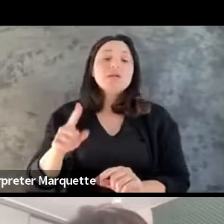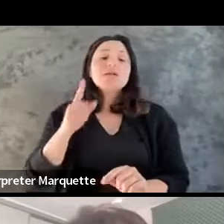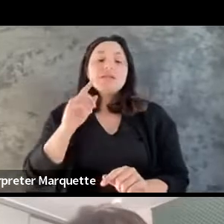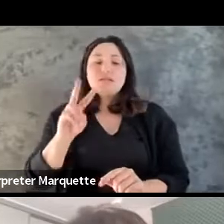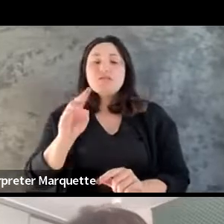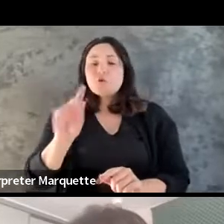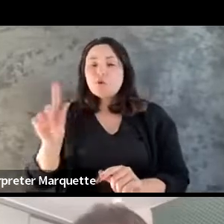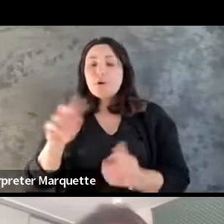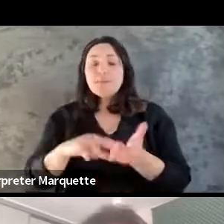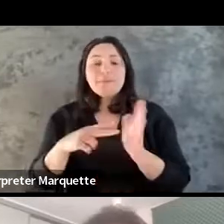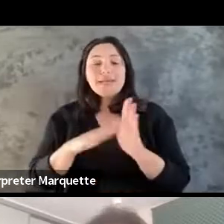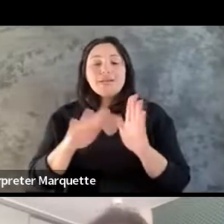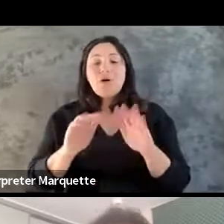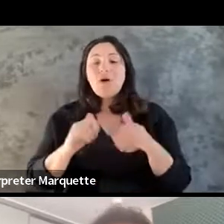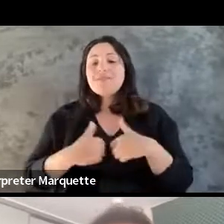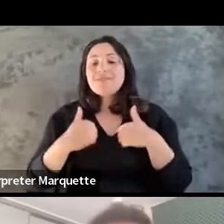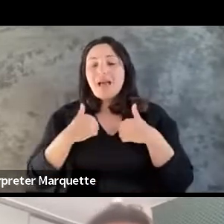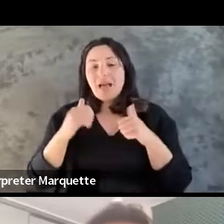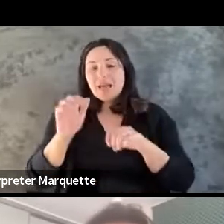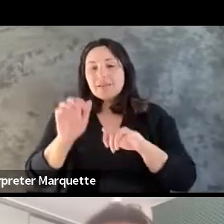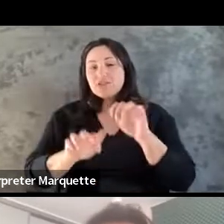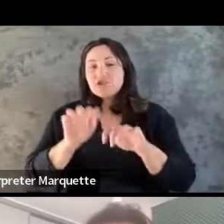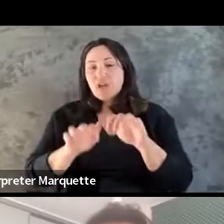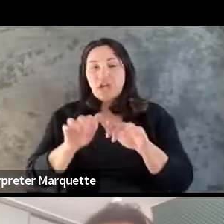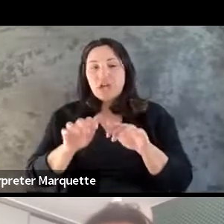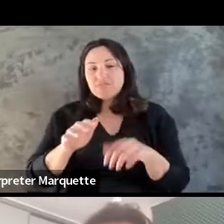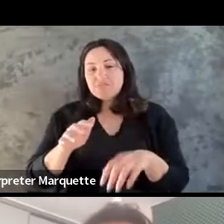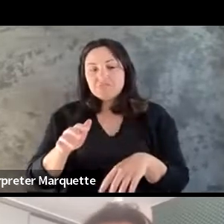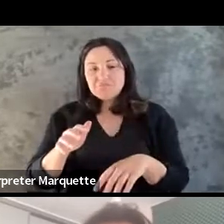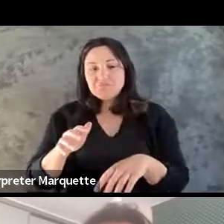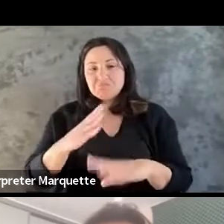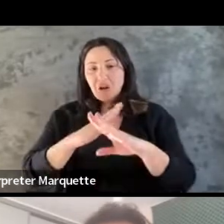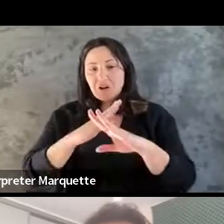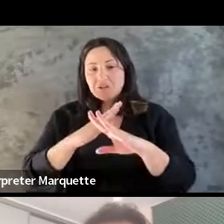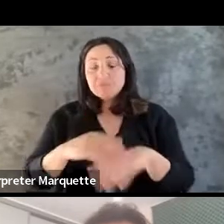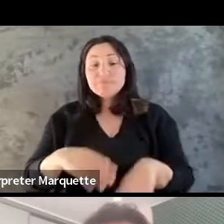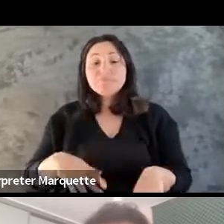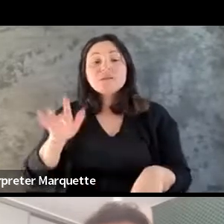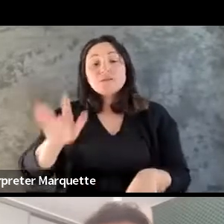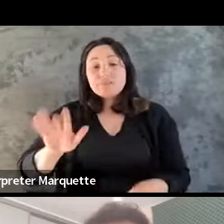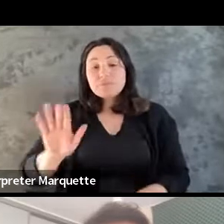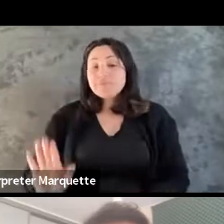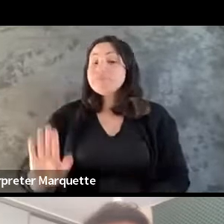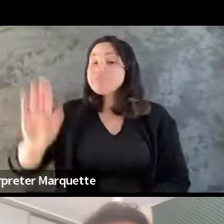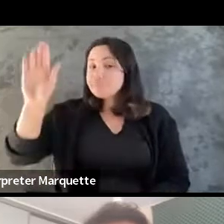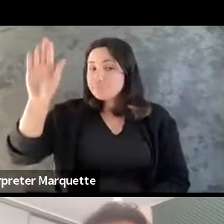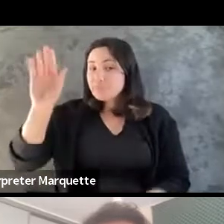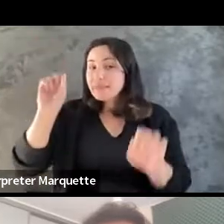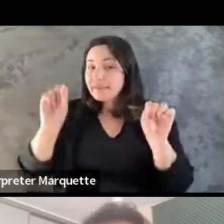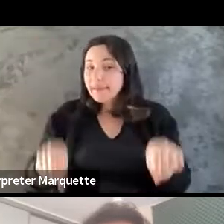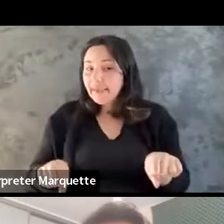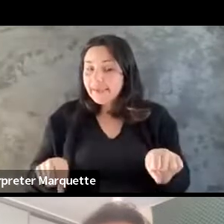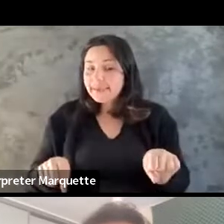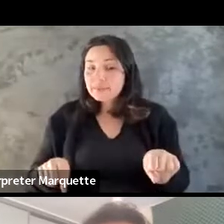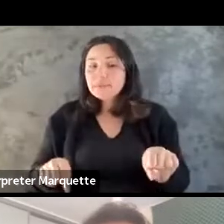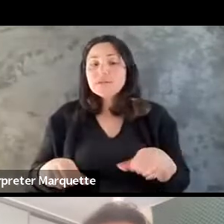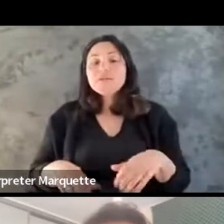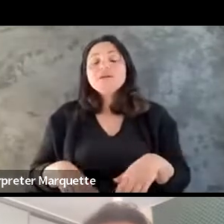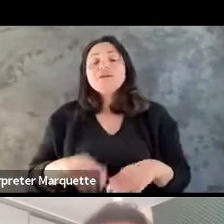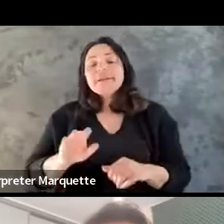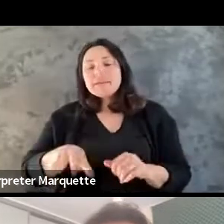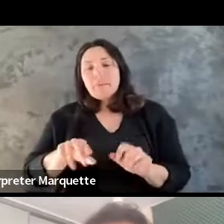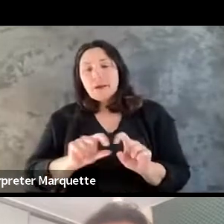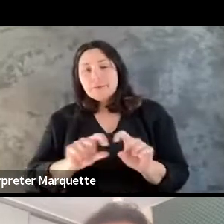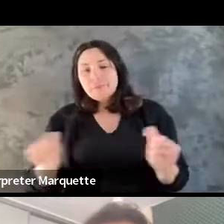that all live chat functions have been disabled. The raise hand feature will be enabled. That's located at the bottom of your